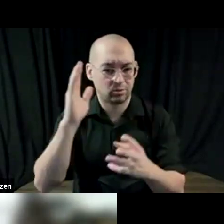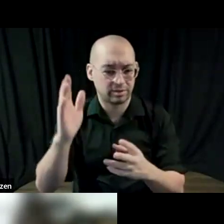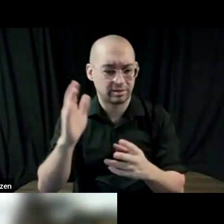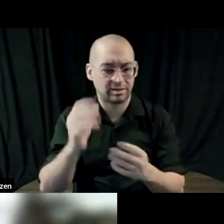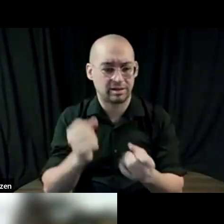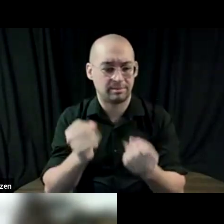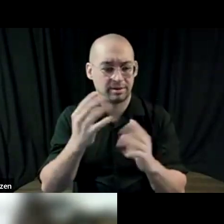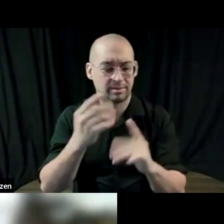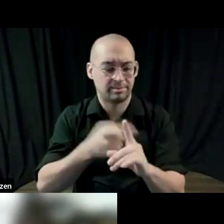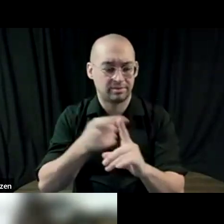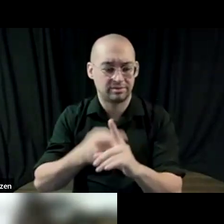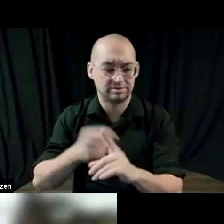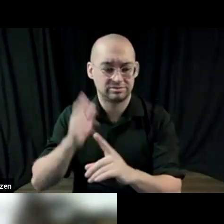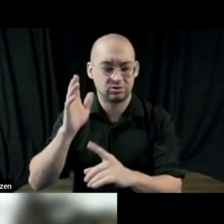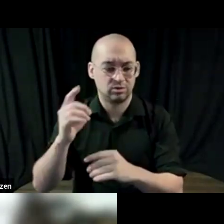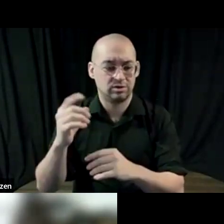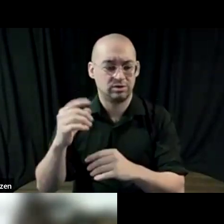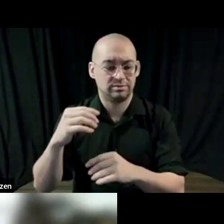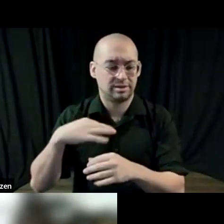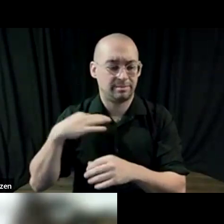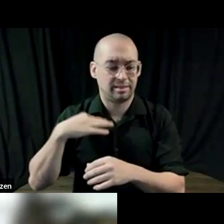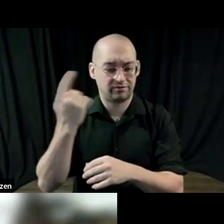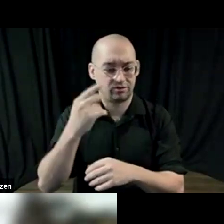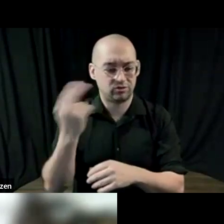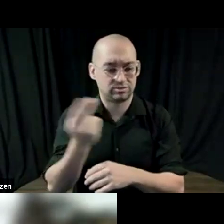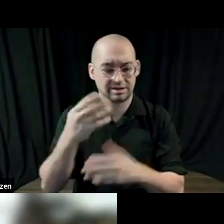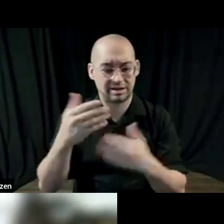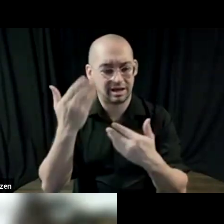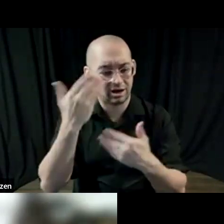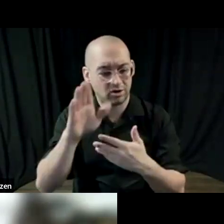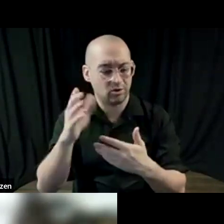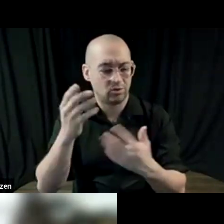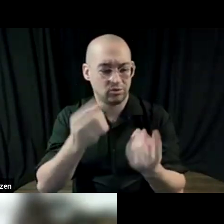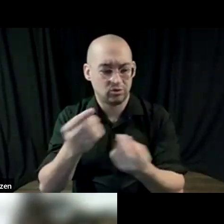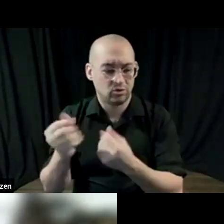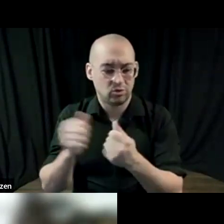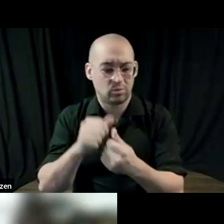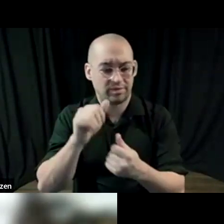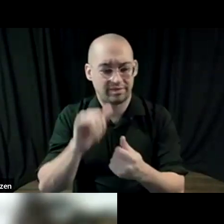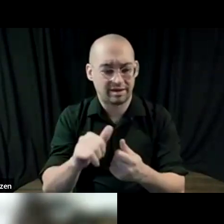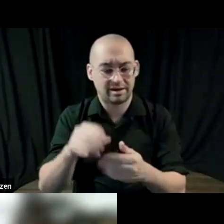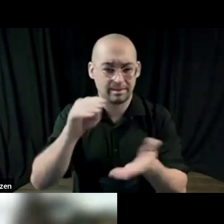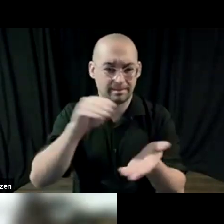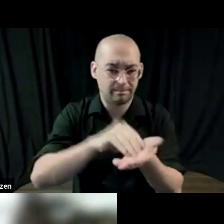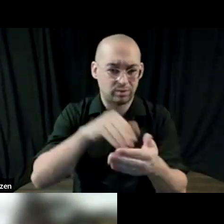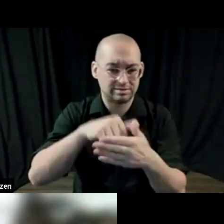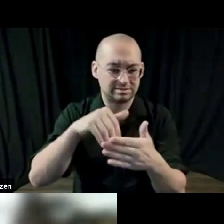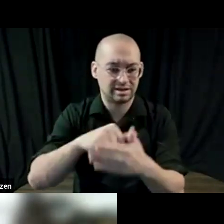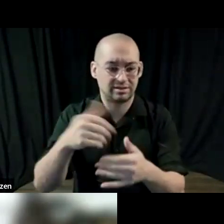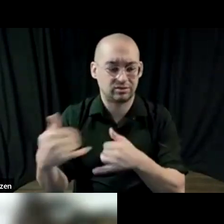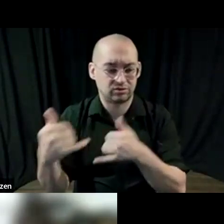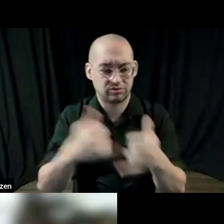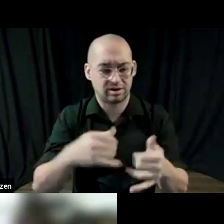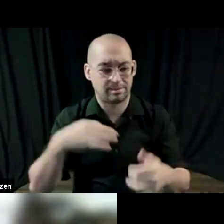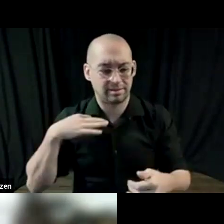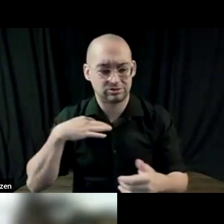my subregion would apply to use them, I don't know whether to put that kind of thing in my grant application myself. And